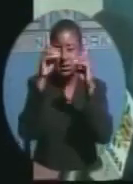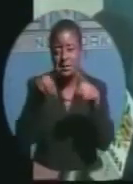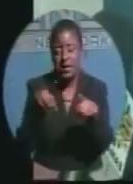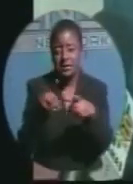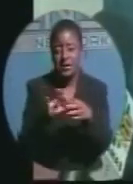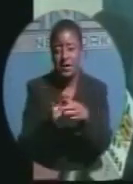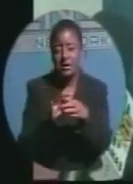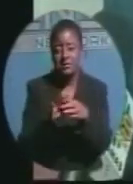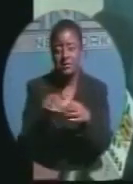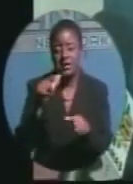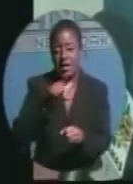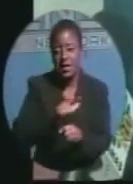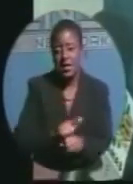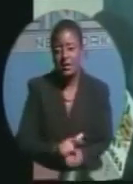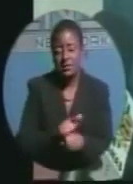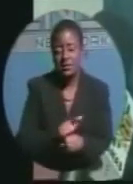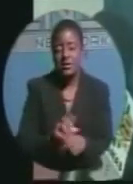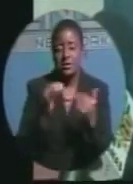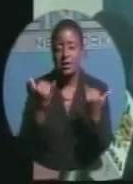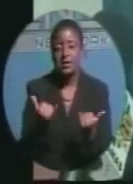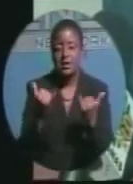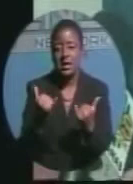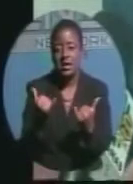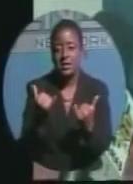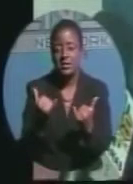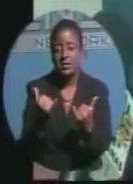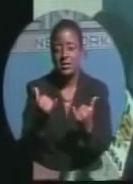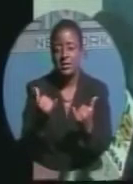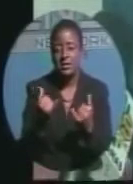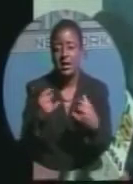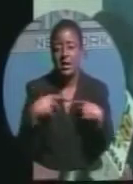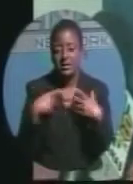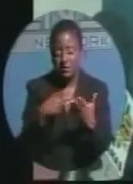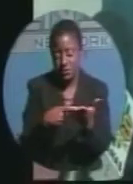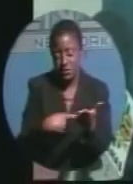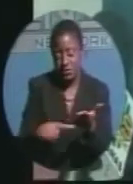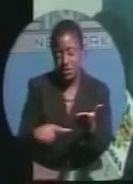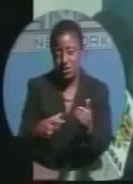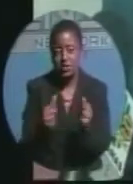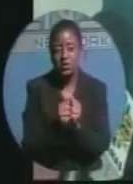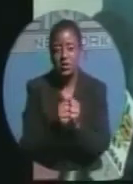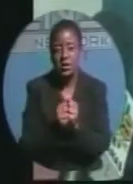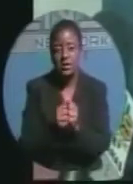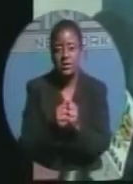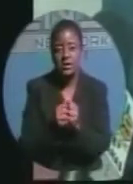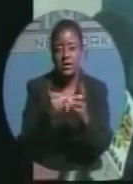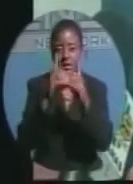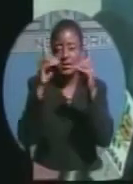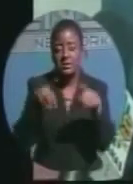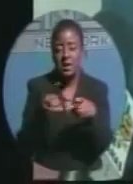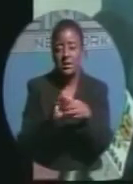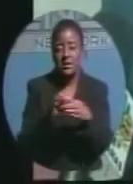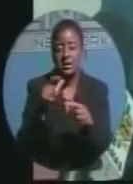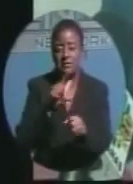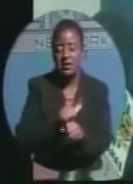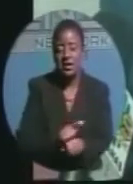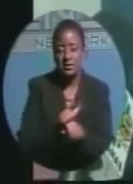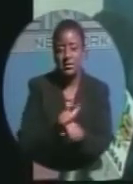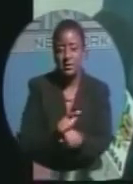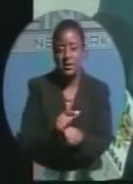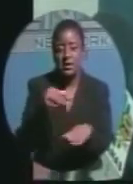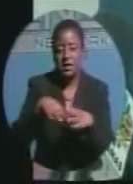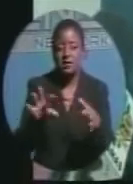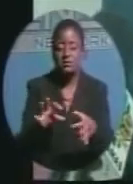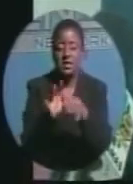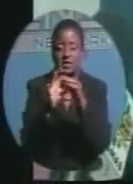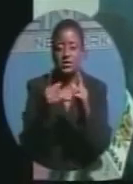middle of a conciliatory process with the Ministry of Labour, and we've held one meeting already on this particular issue regarding Elizabeth Thompson,